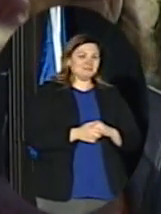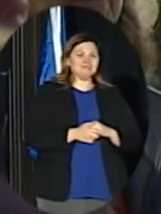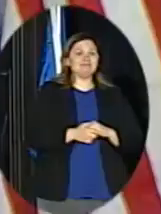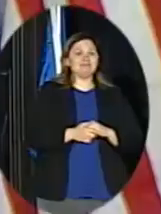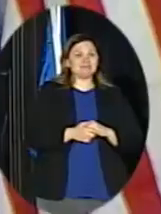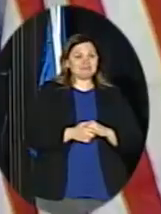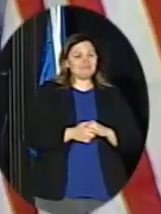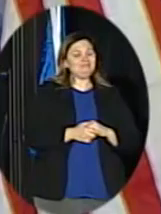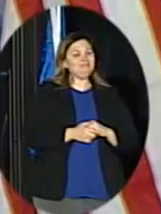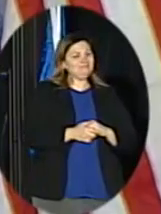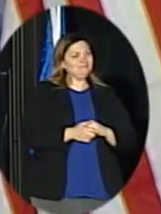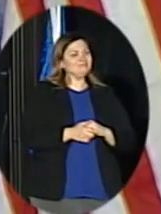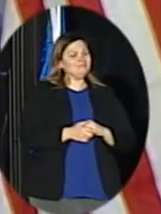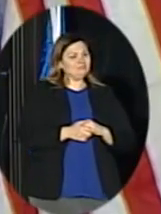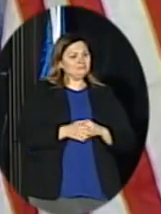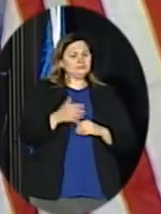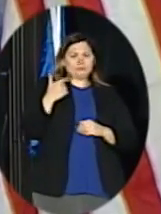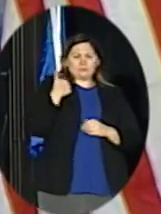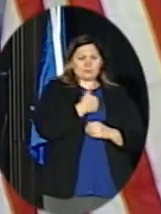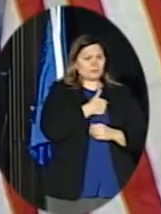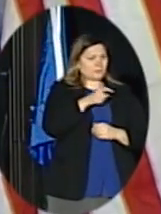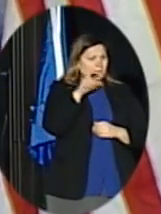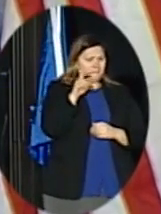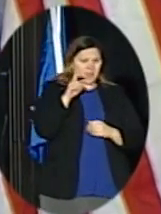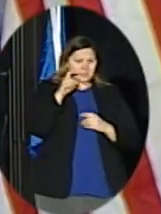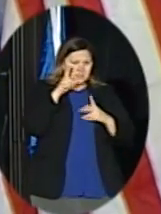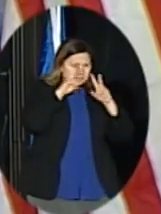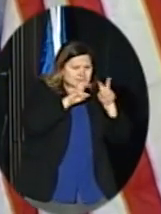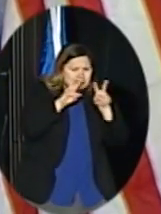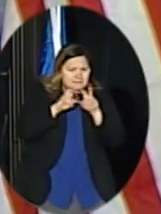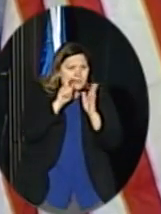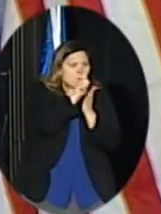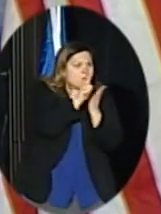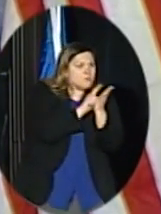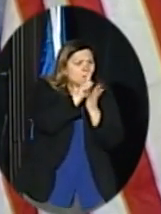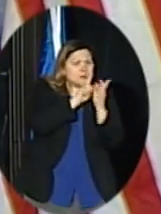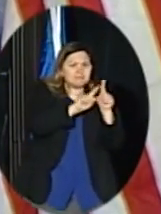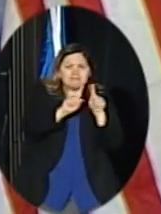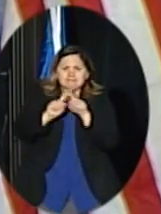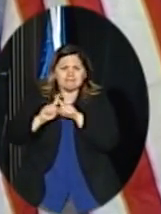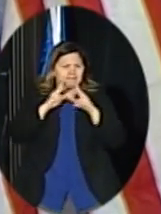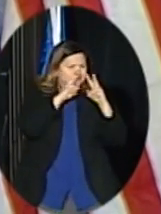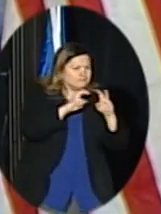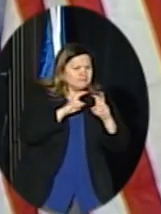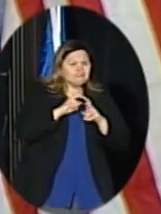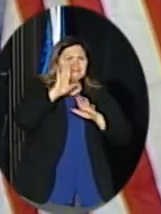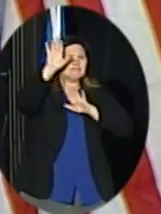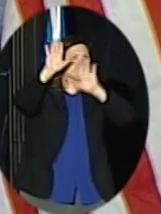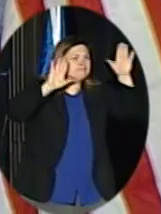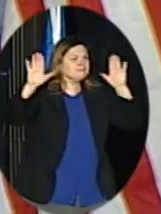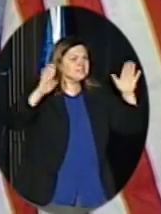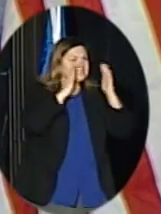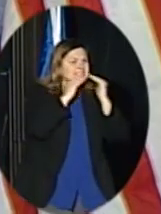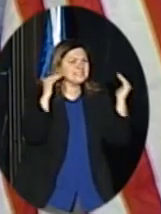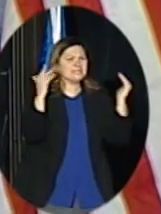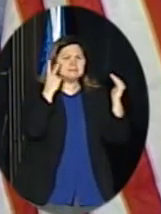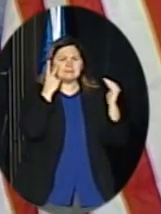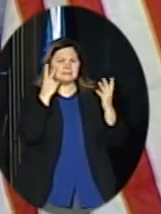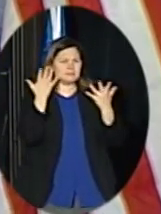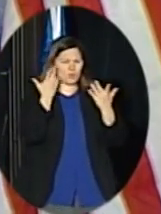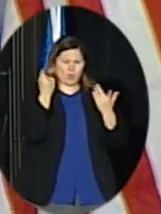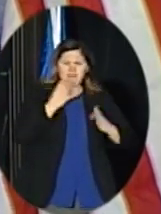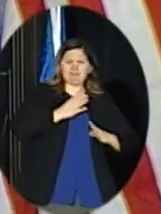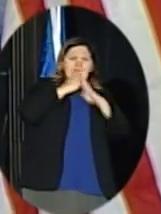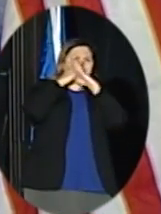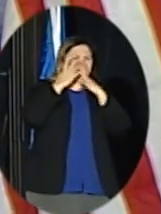We must examine every law, every system, every policy and process to eliminate structural inequity and give every